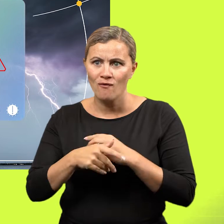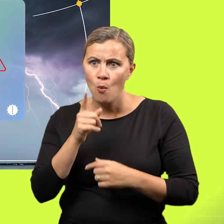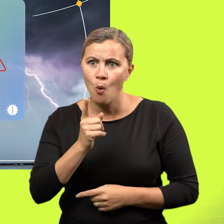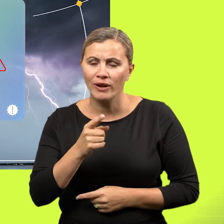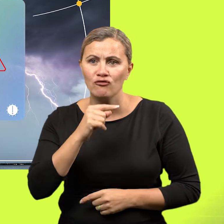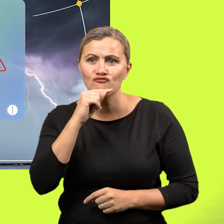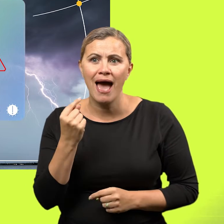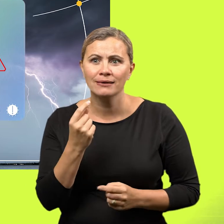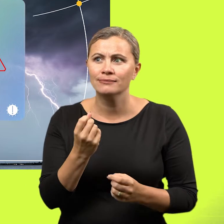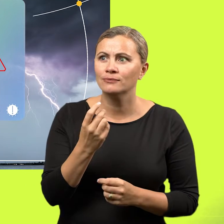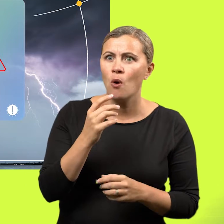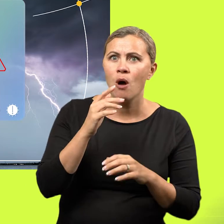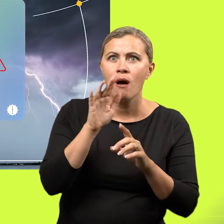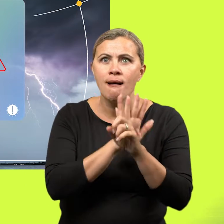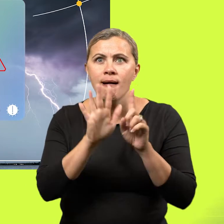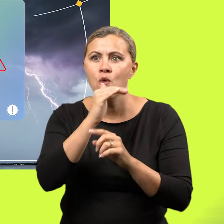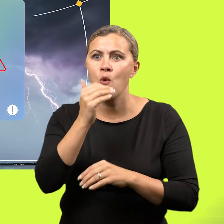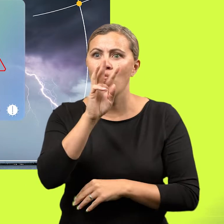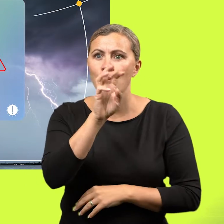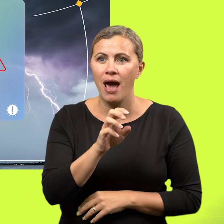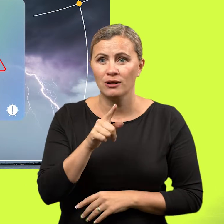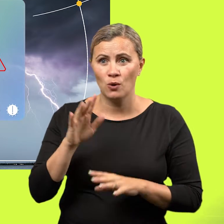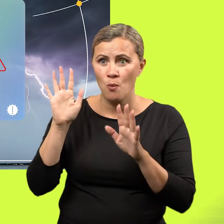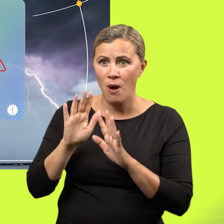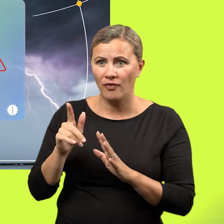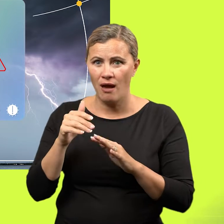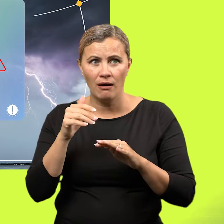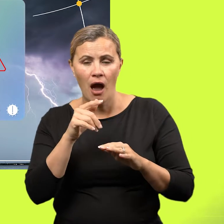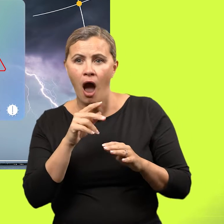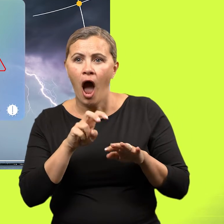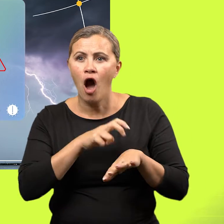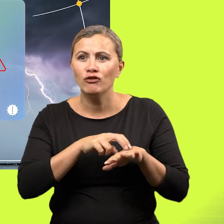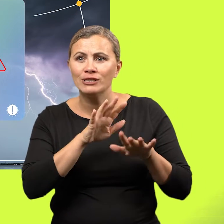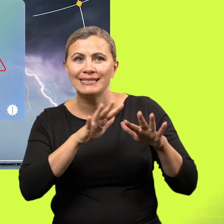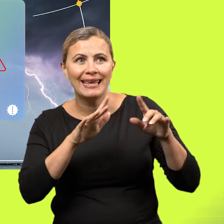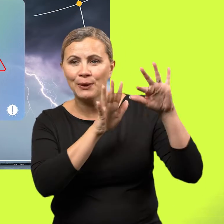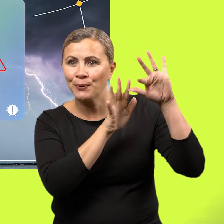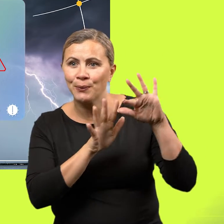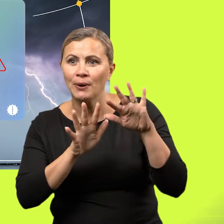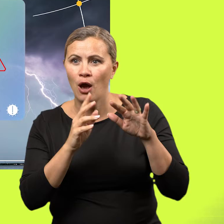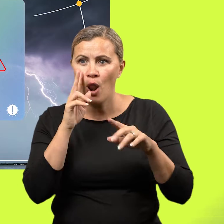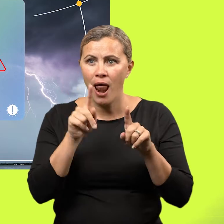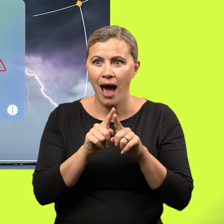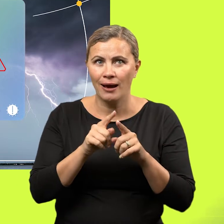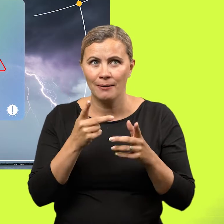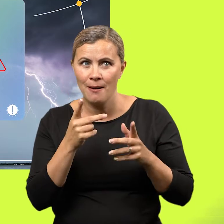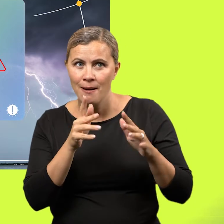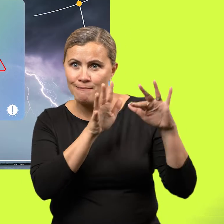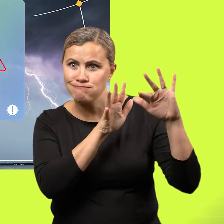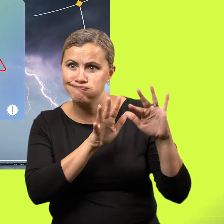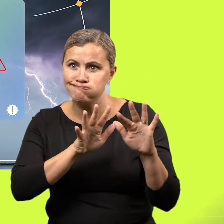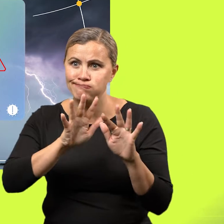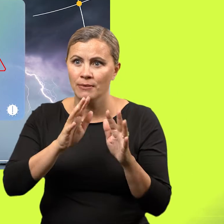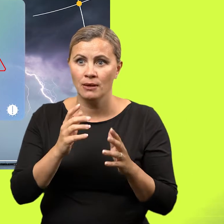warning across North Wales. The weather front currently sitting over the Irish Sea is concerning, and it looks like it's on its way back.